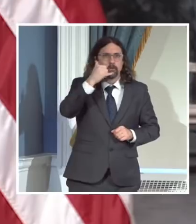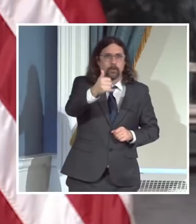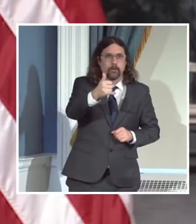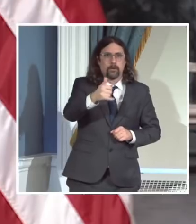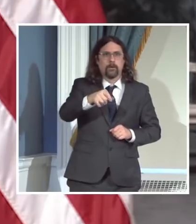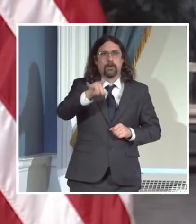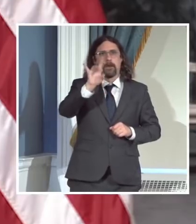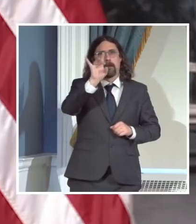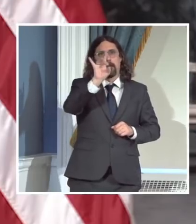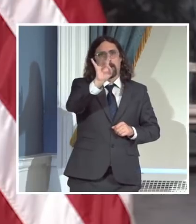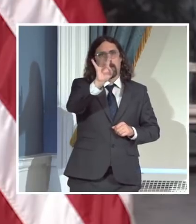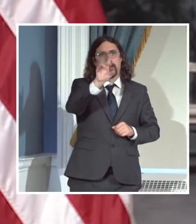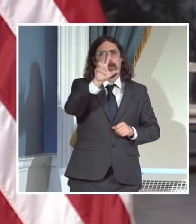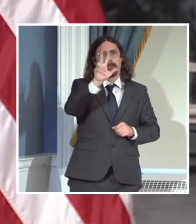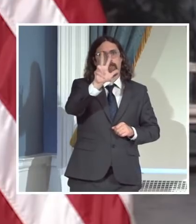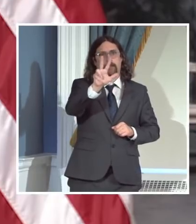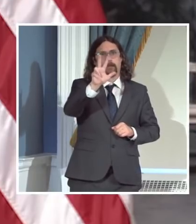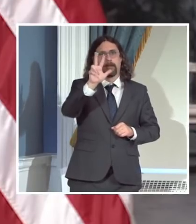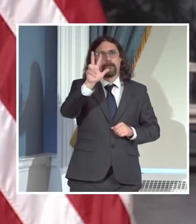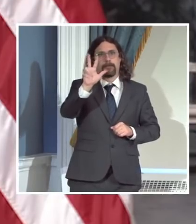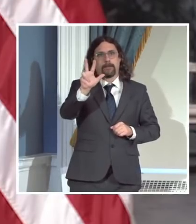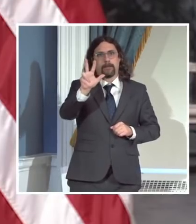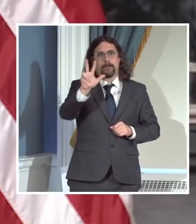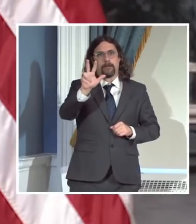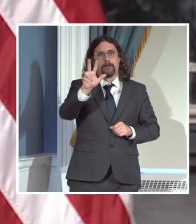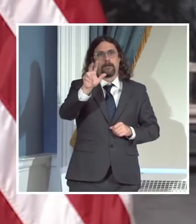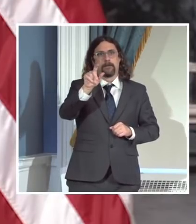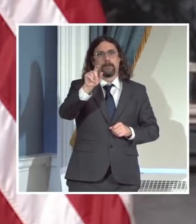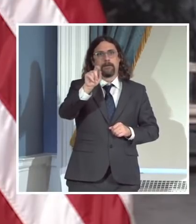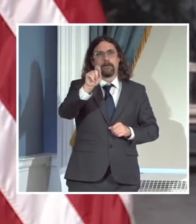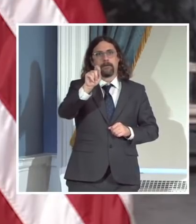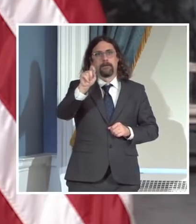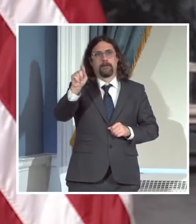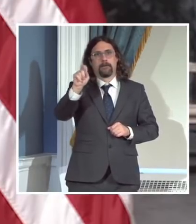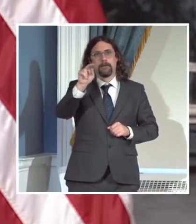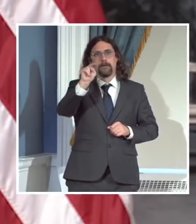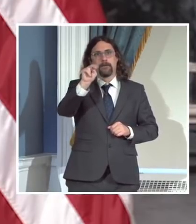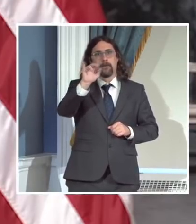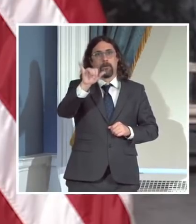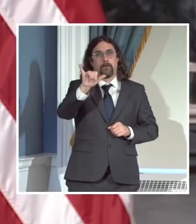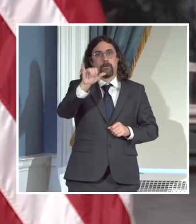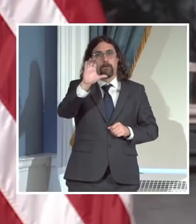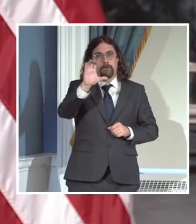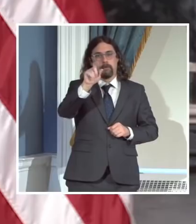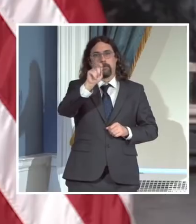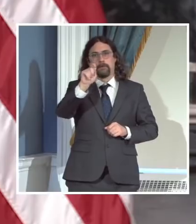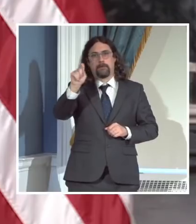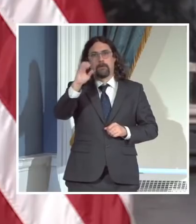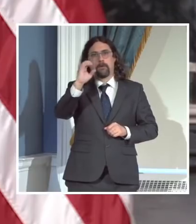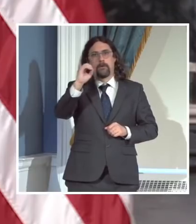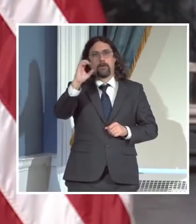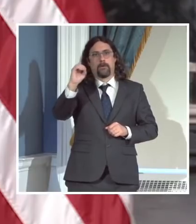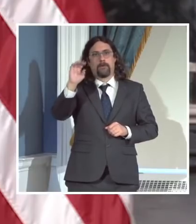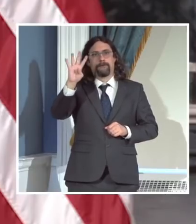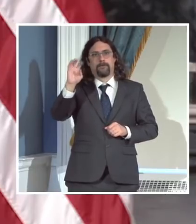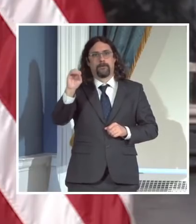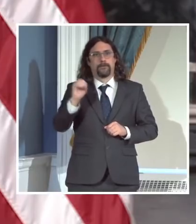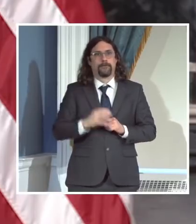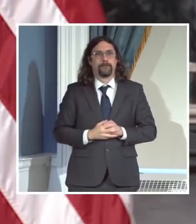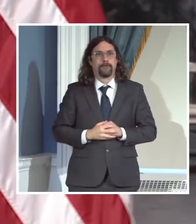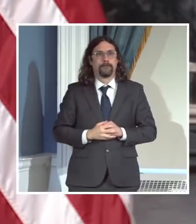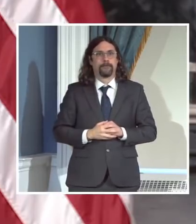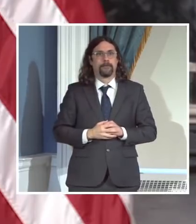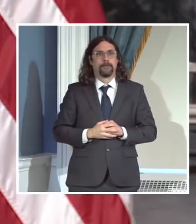833-NYC-0040. And we are so thankful for the help. So let me pull this all together. I think we've known for a long time that